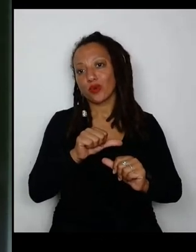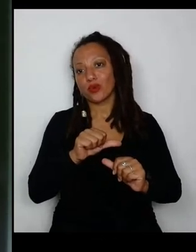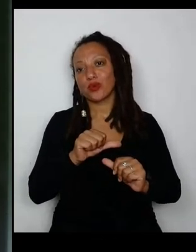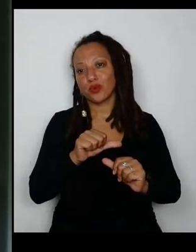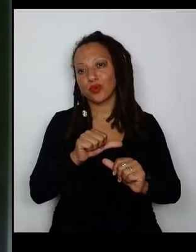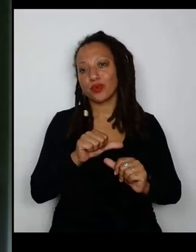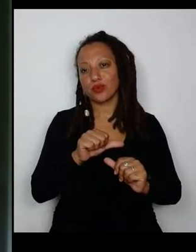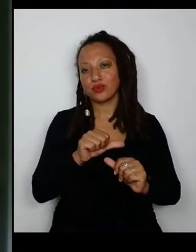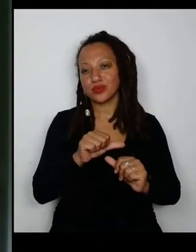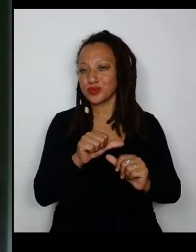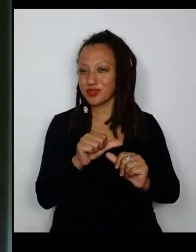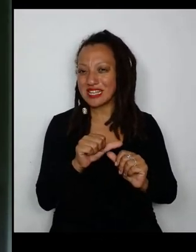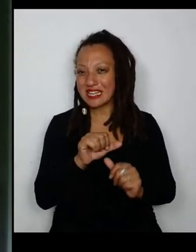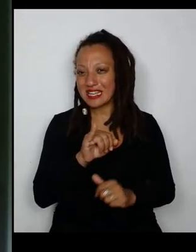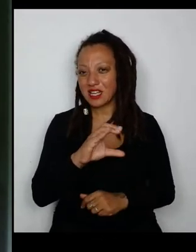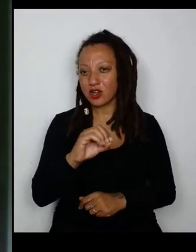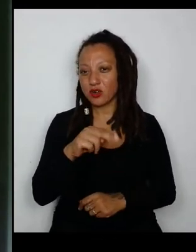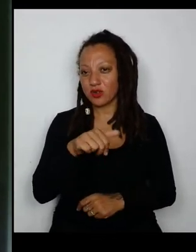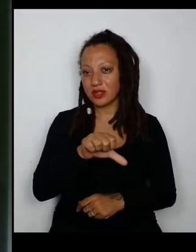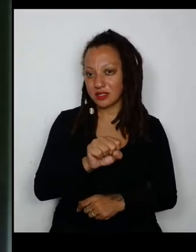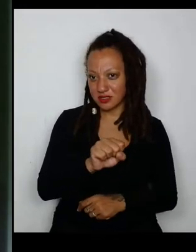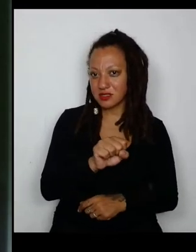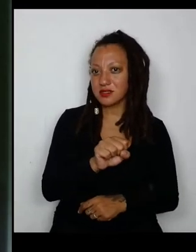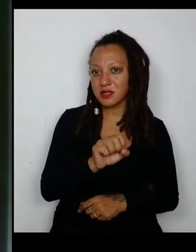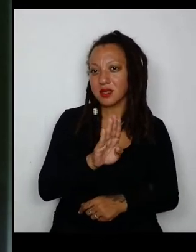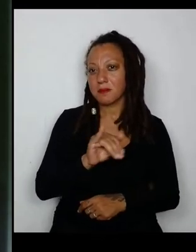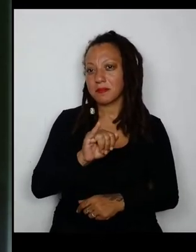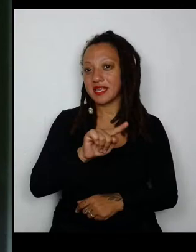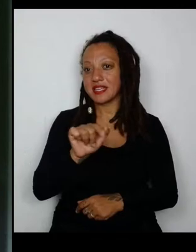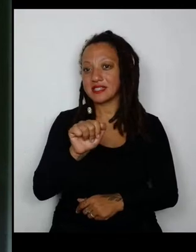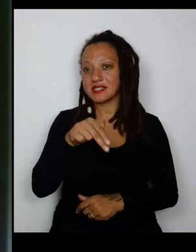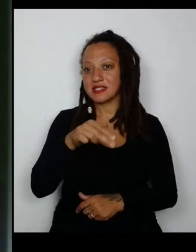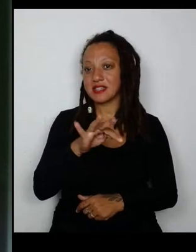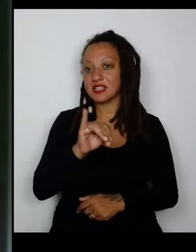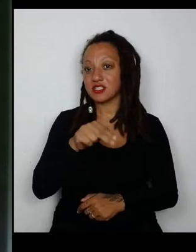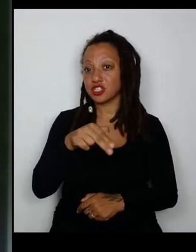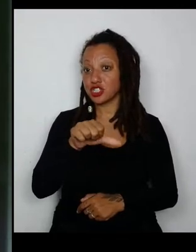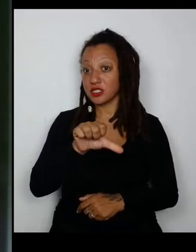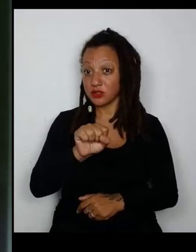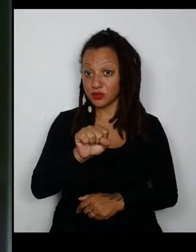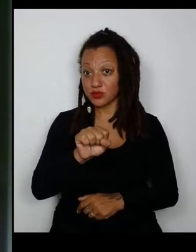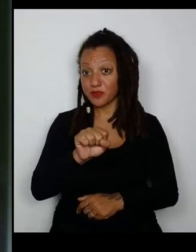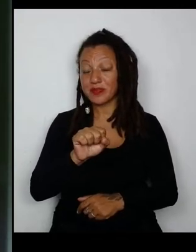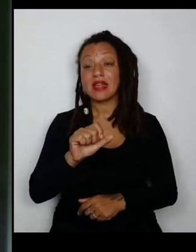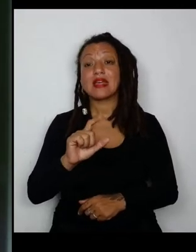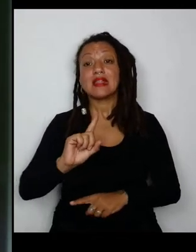you know it's a it's a long-lasting sort of tie-in just like literature and artists